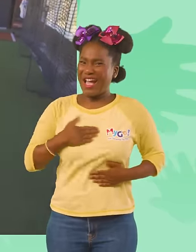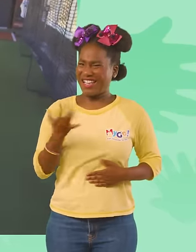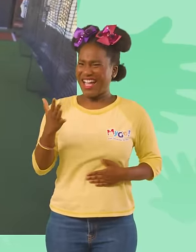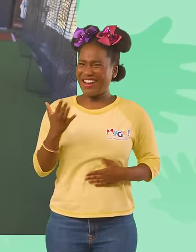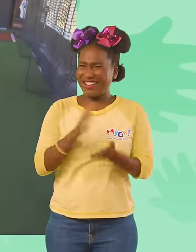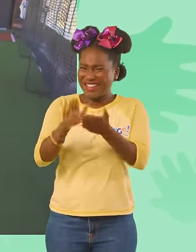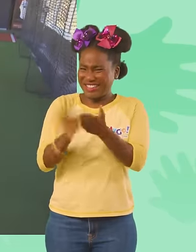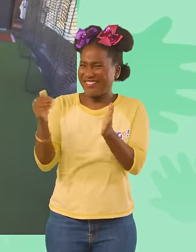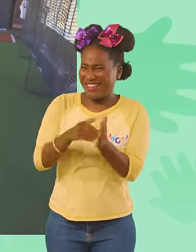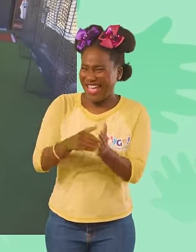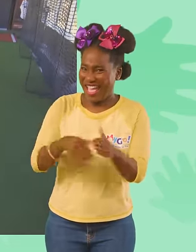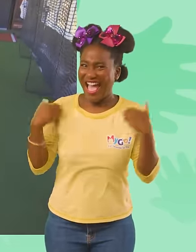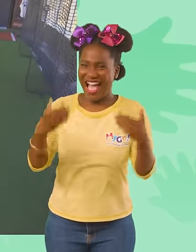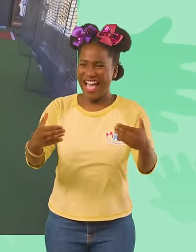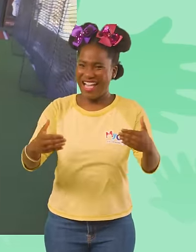again.